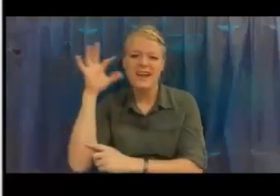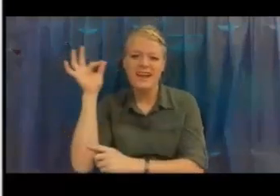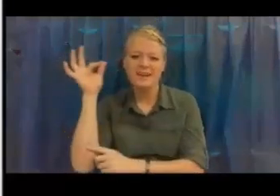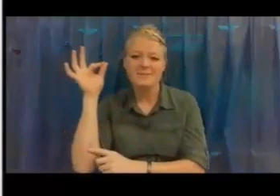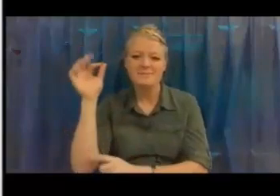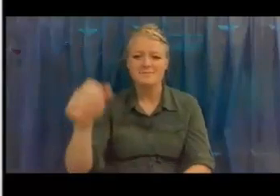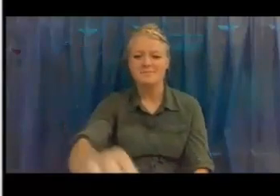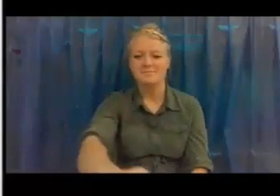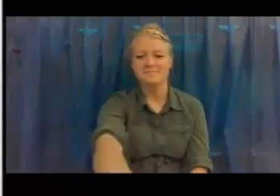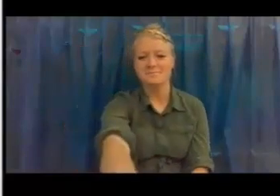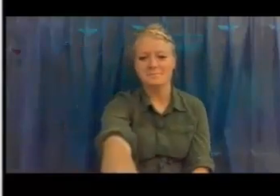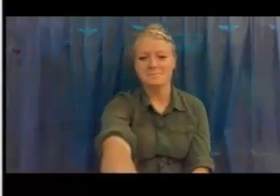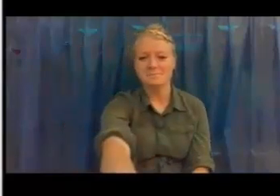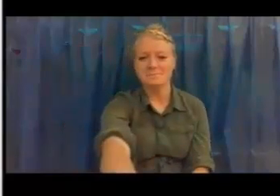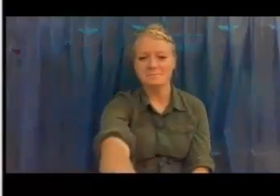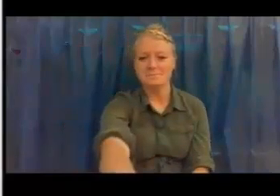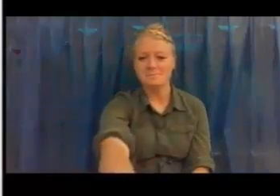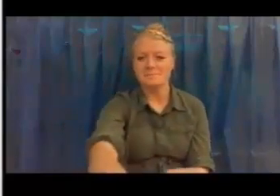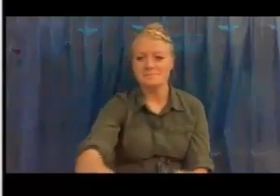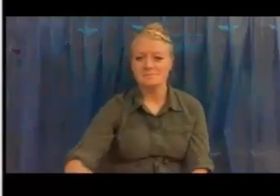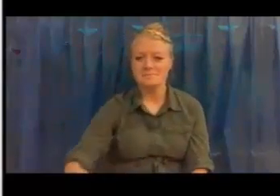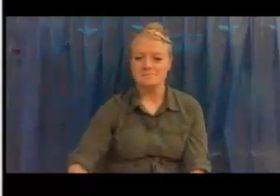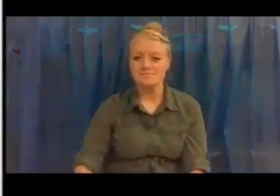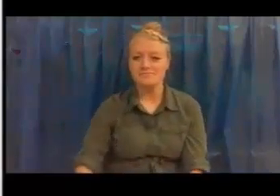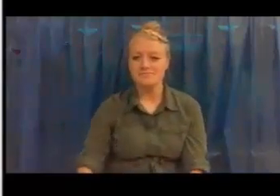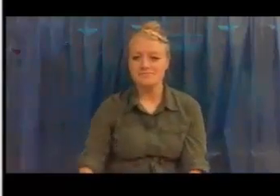It's a special cat.